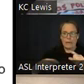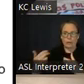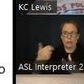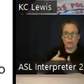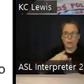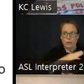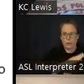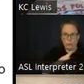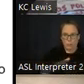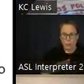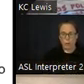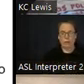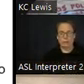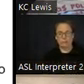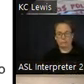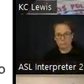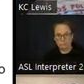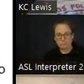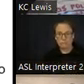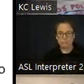the intention of